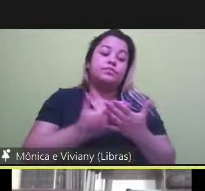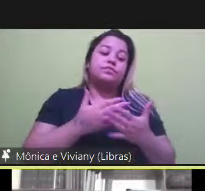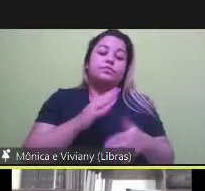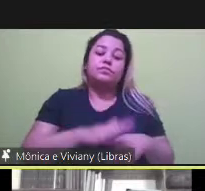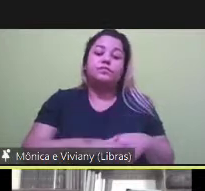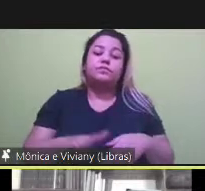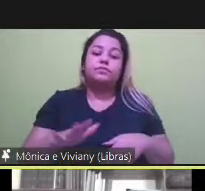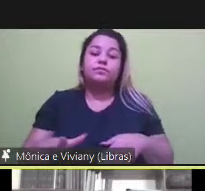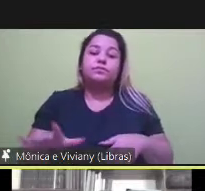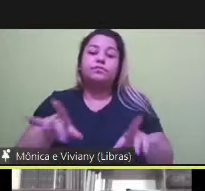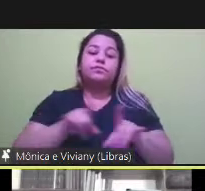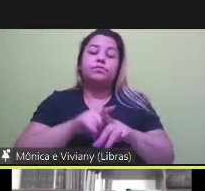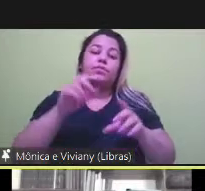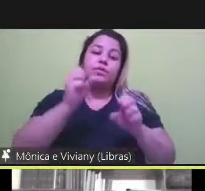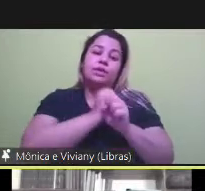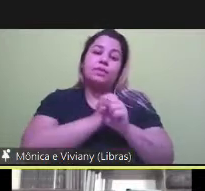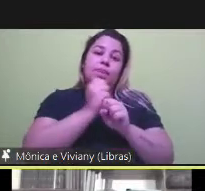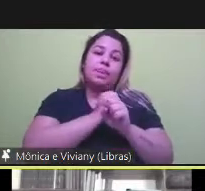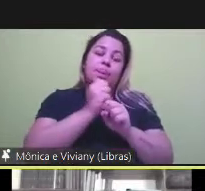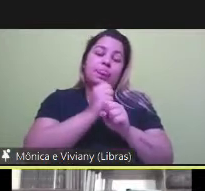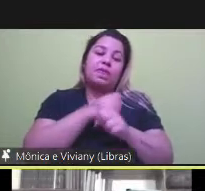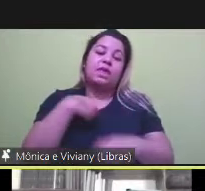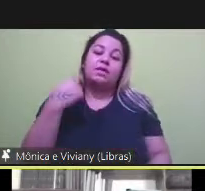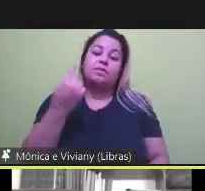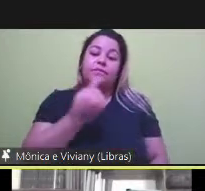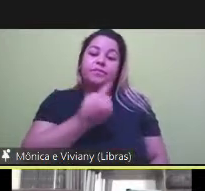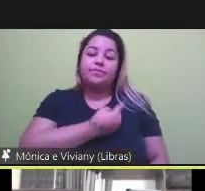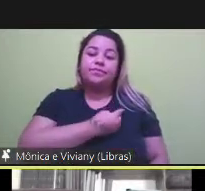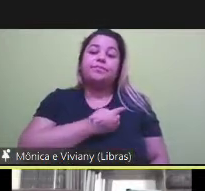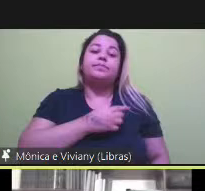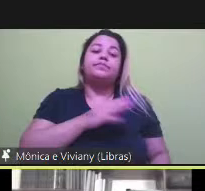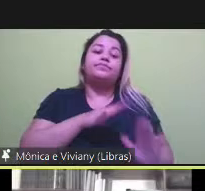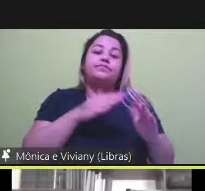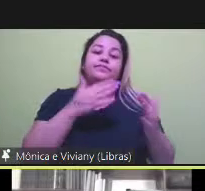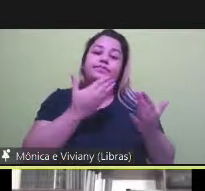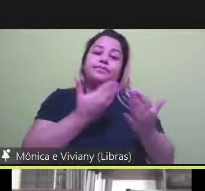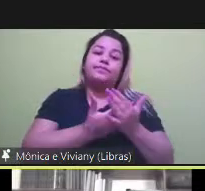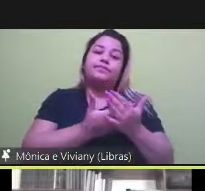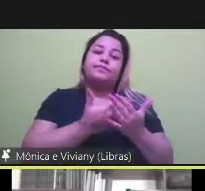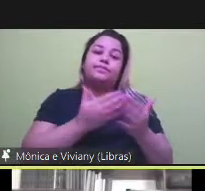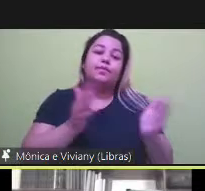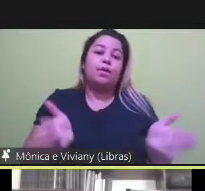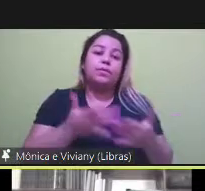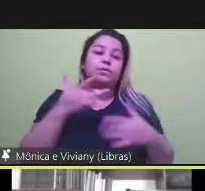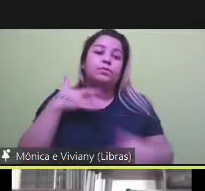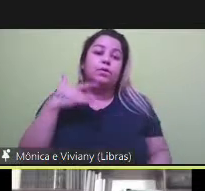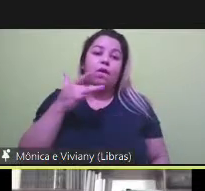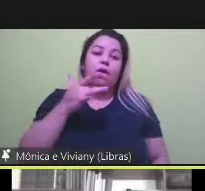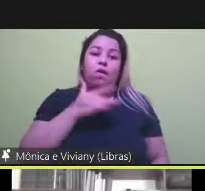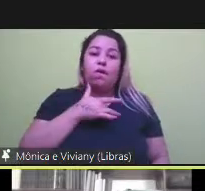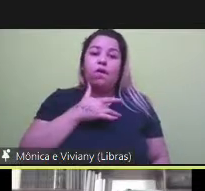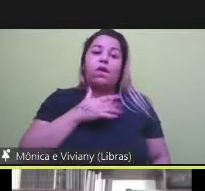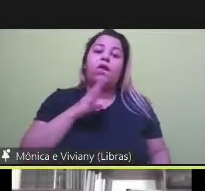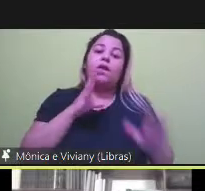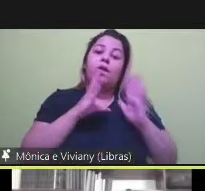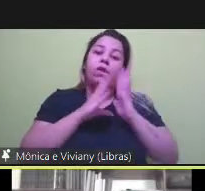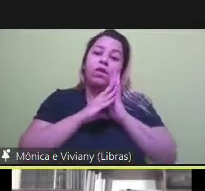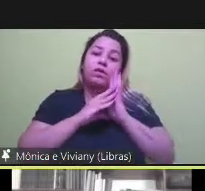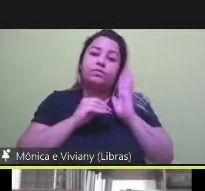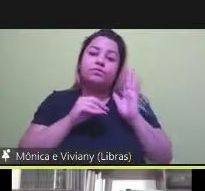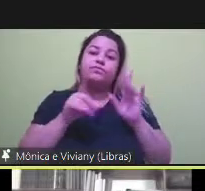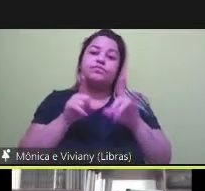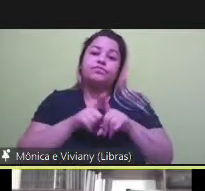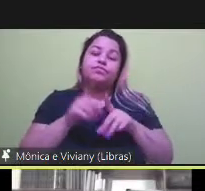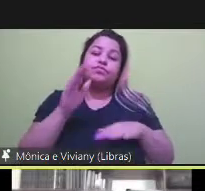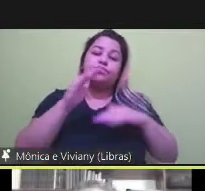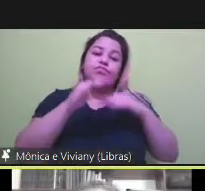that we're also developing, that we have Escuelas Promotoras de Salud, in which the schools that promote health, and